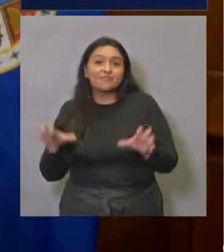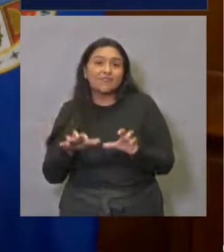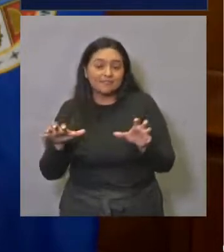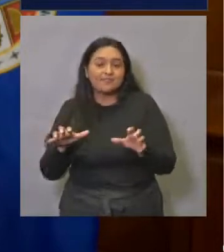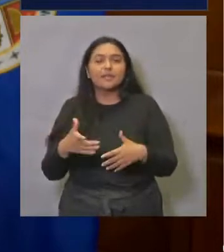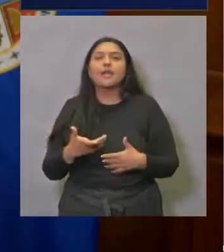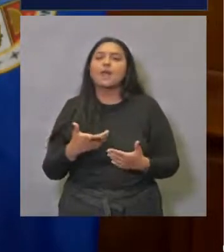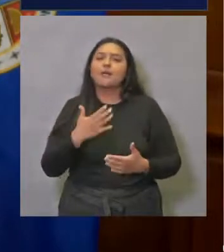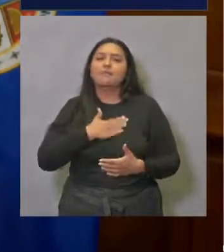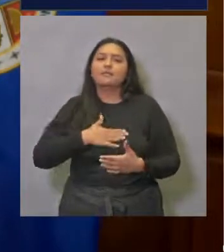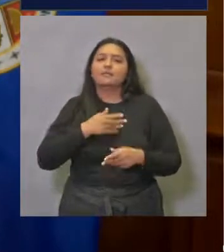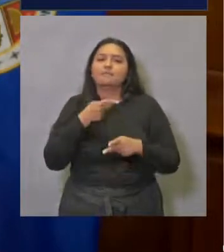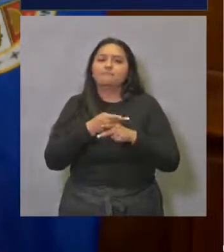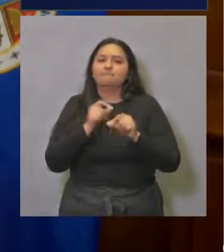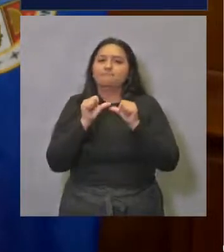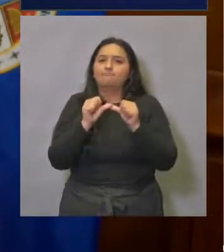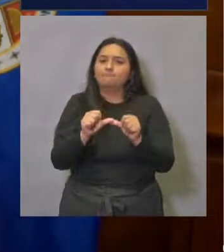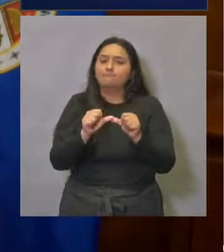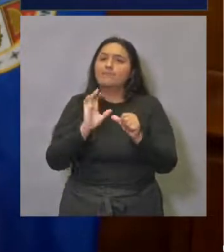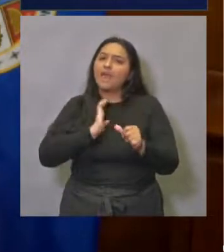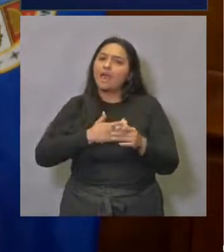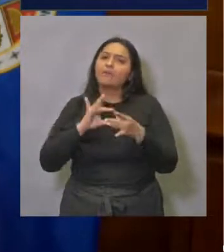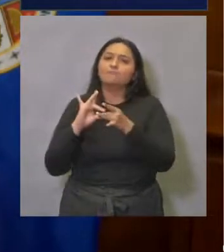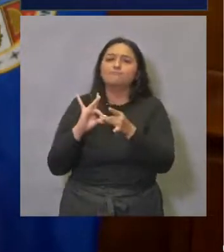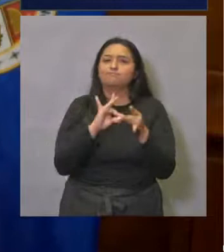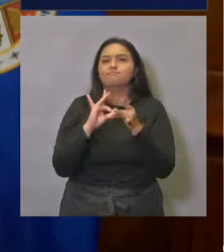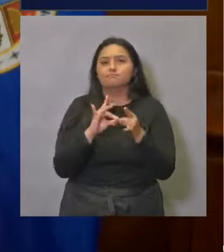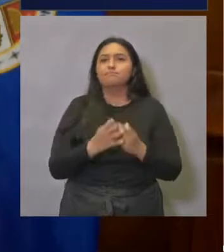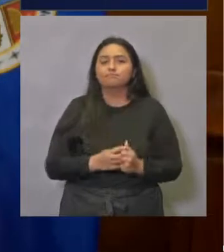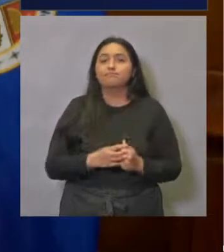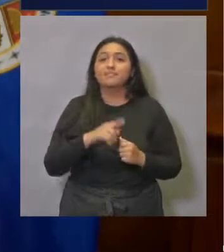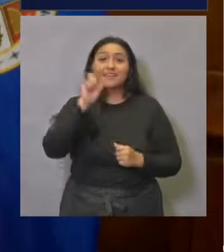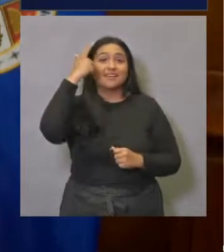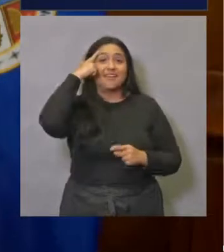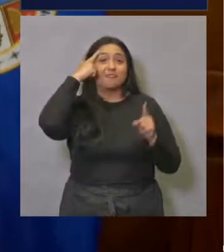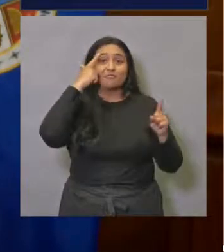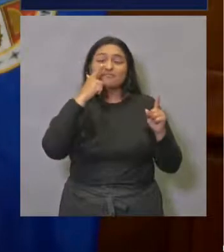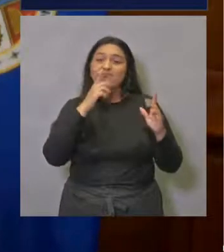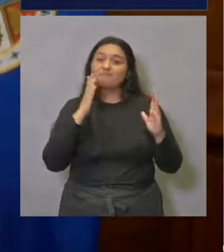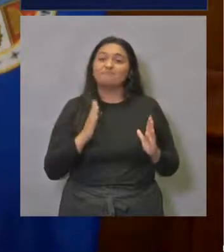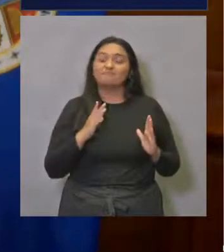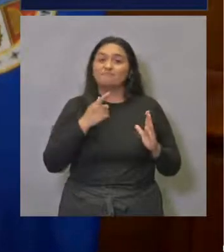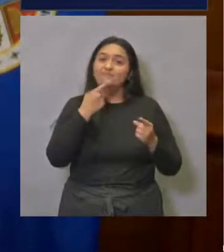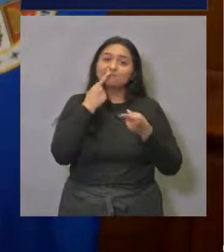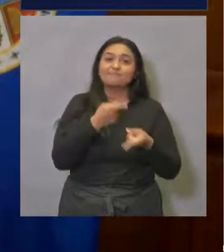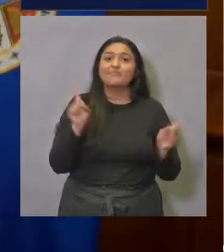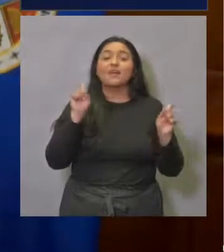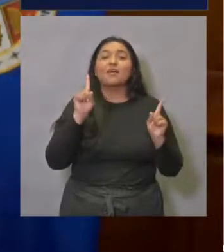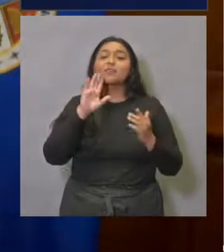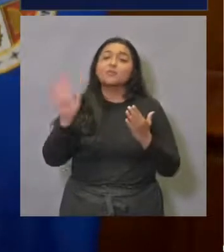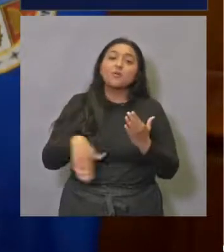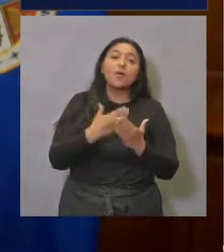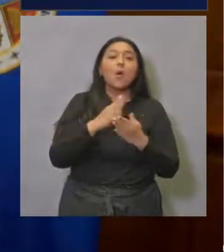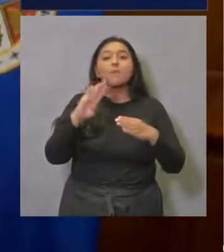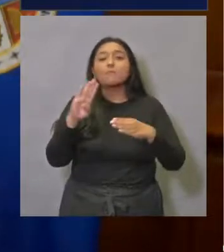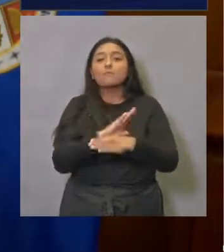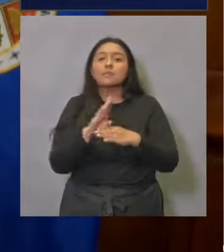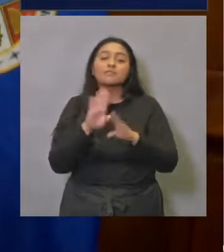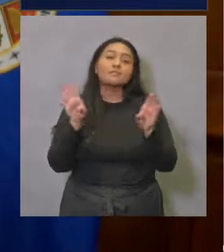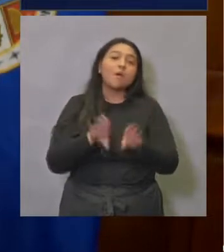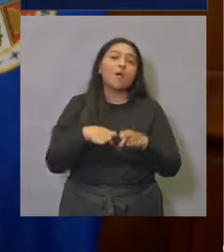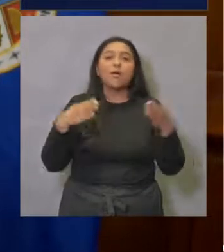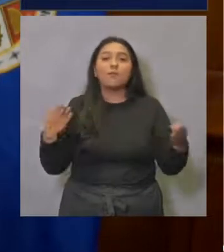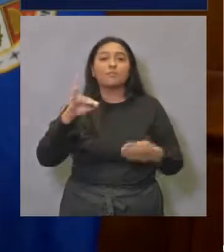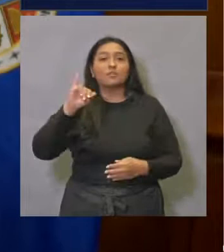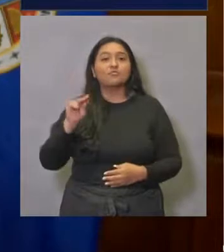of cooperation. With the governor's new announcement that the state will be reopening all sectors on June the 15th,